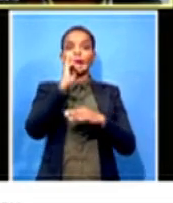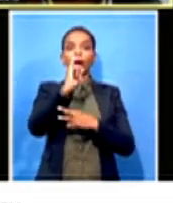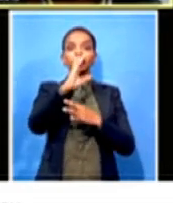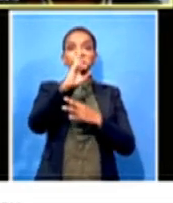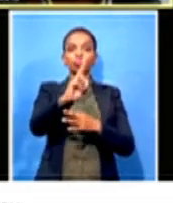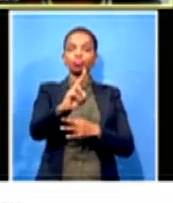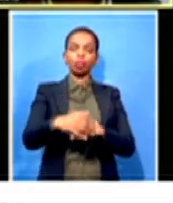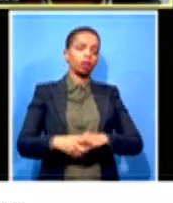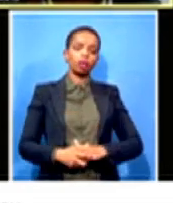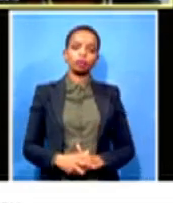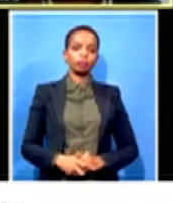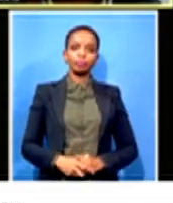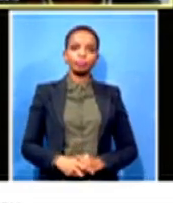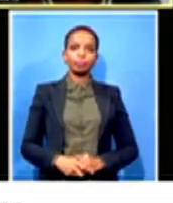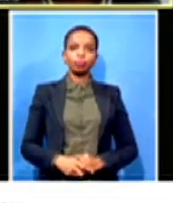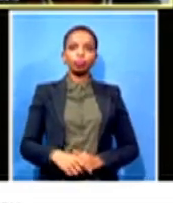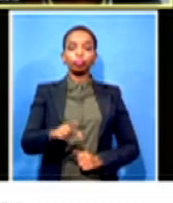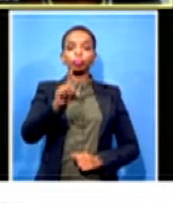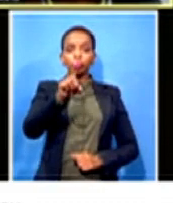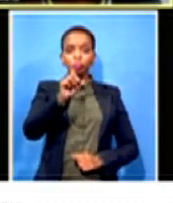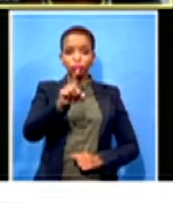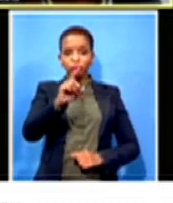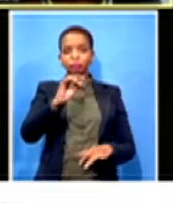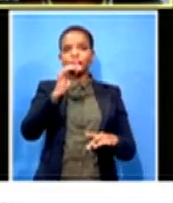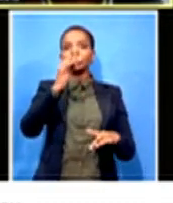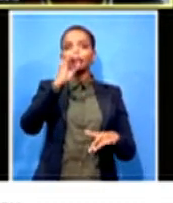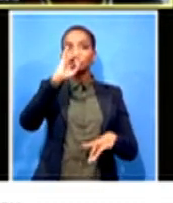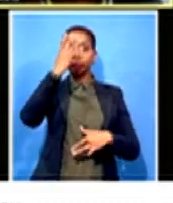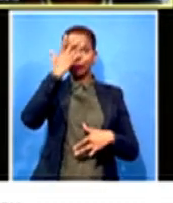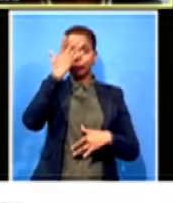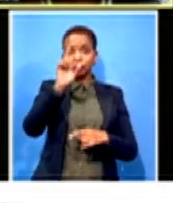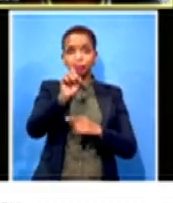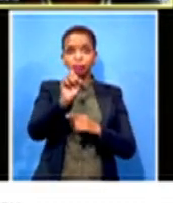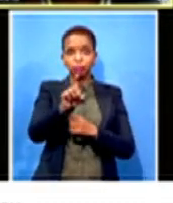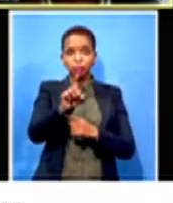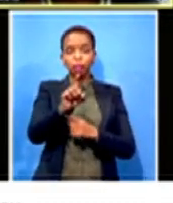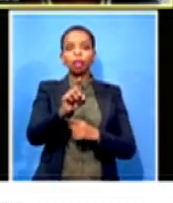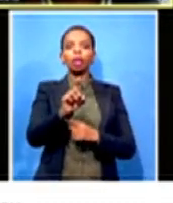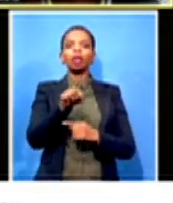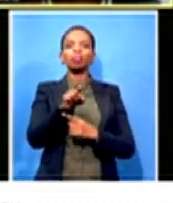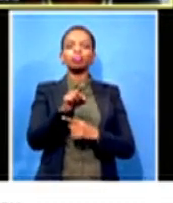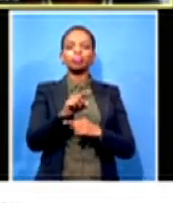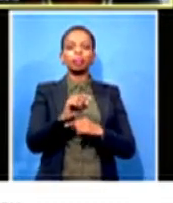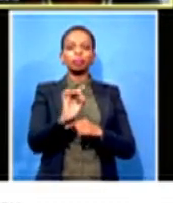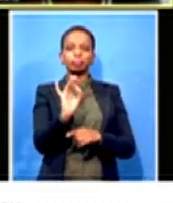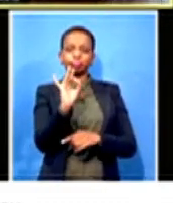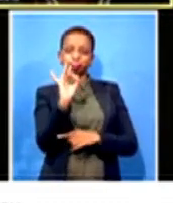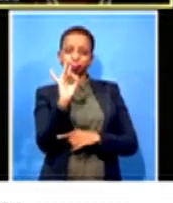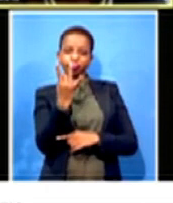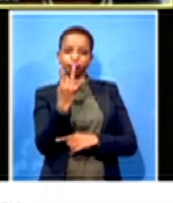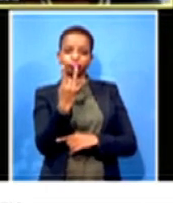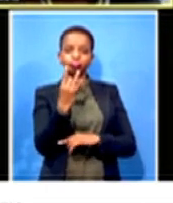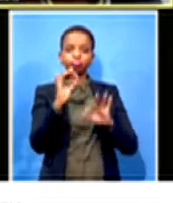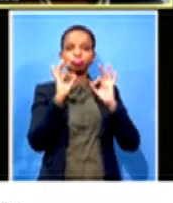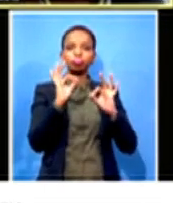this multisystem inflammatory syndrome, is actually a very rare complication, which is found in a very small proportion